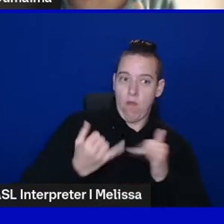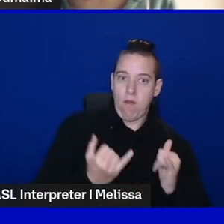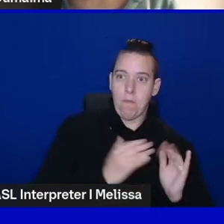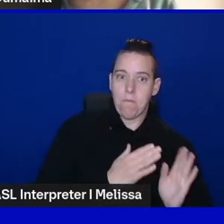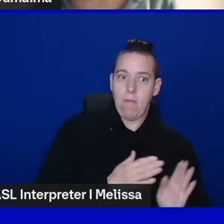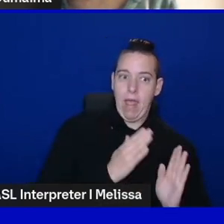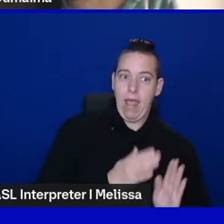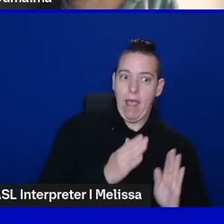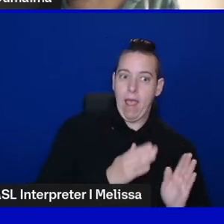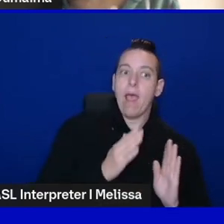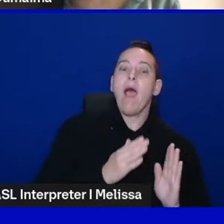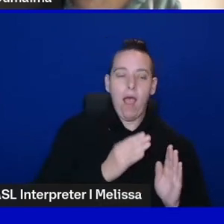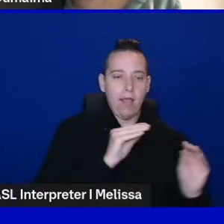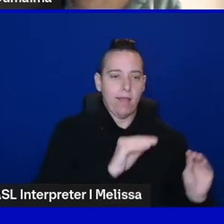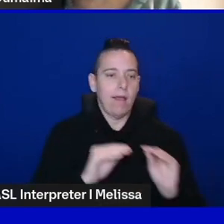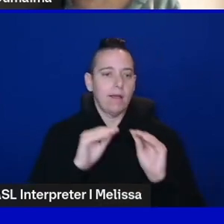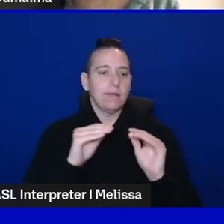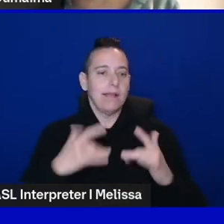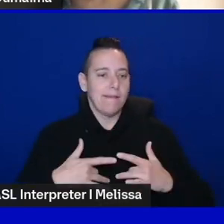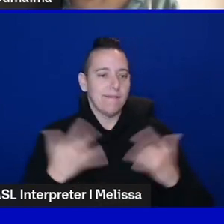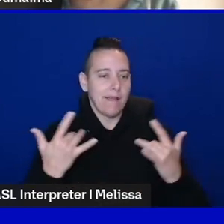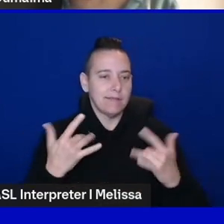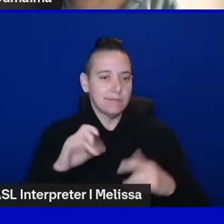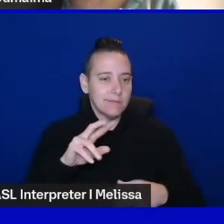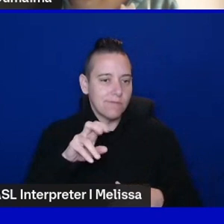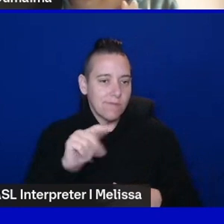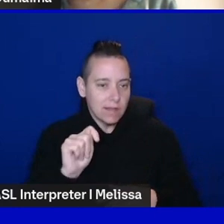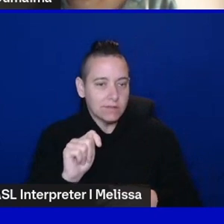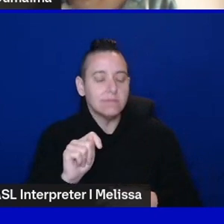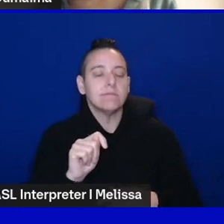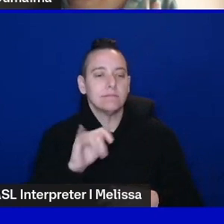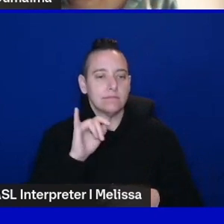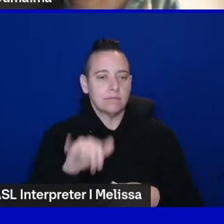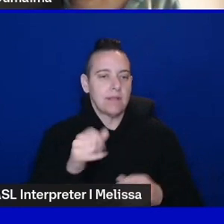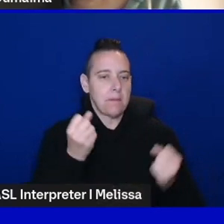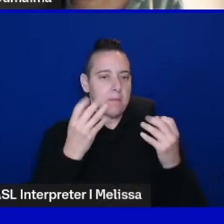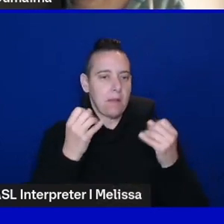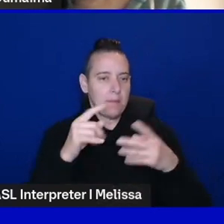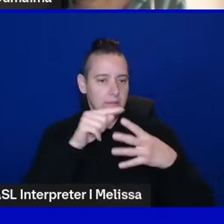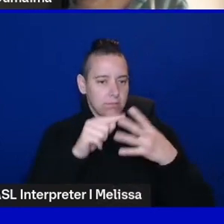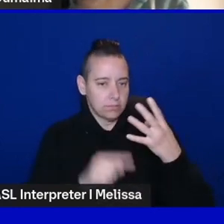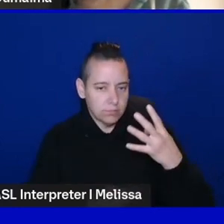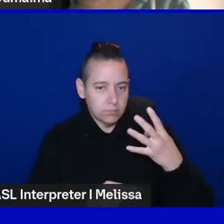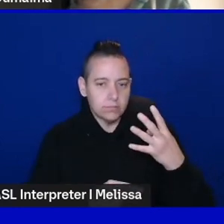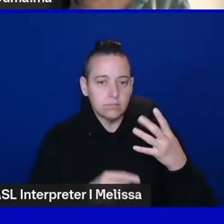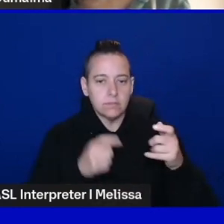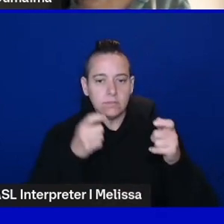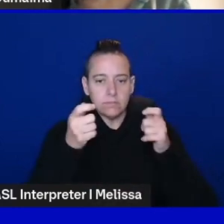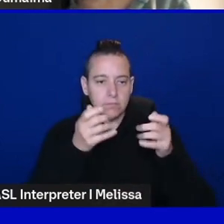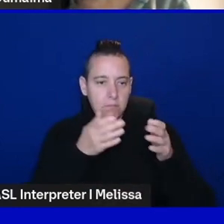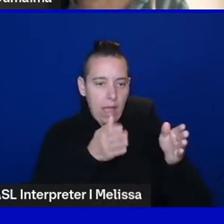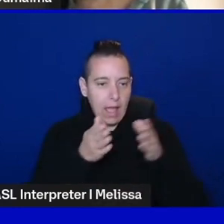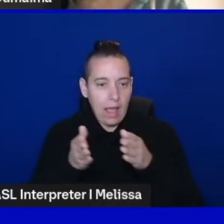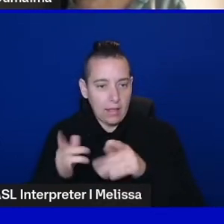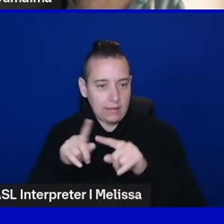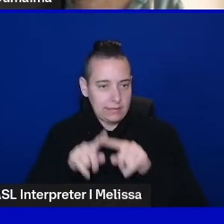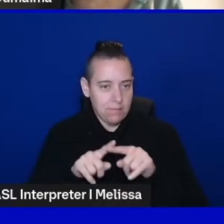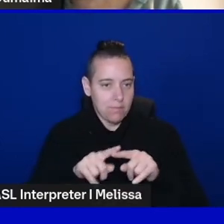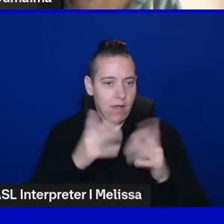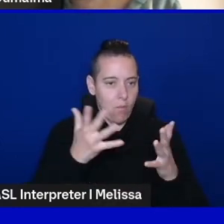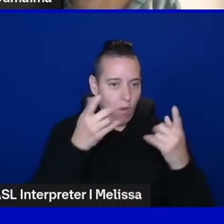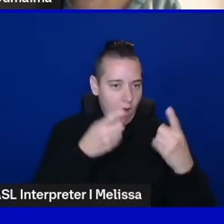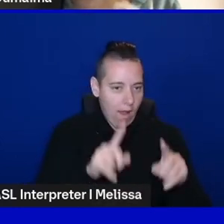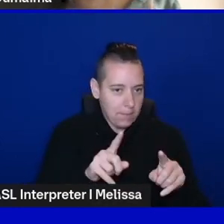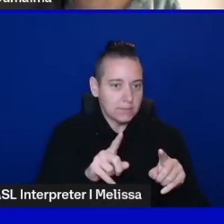And from here, it moves to an event-based gateway, which manages multiple possible paths in the workflow, depending on different events that